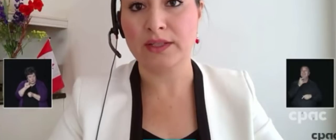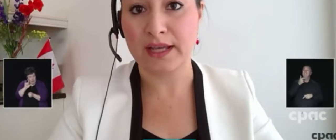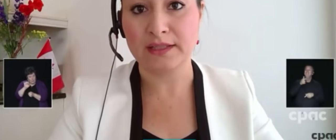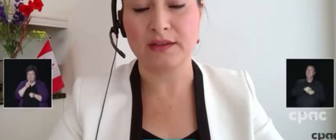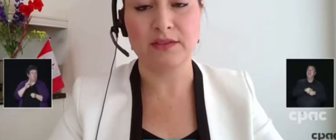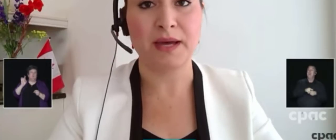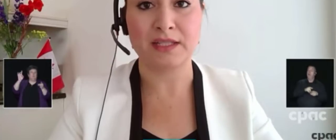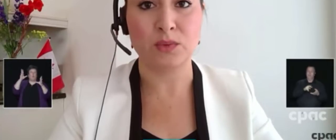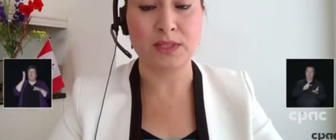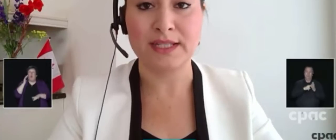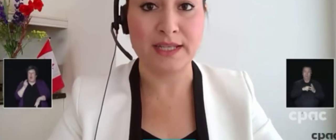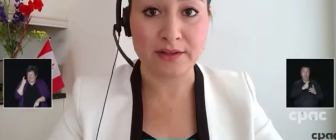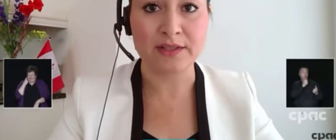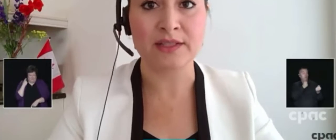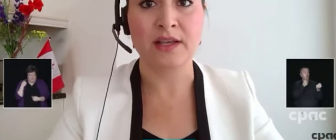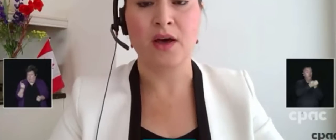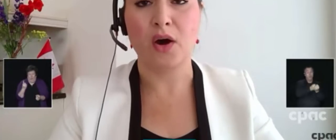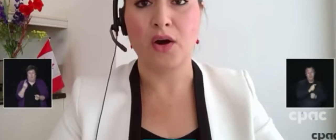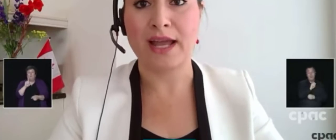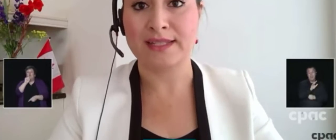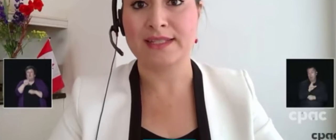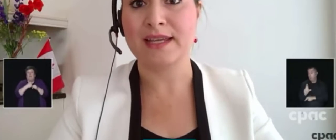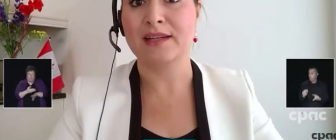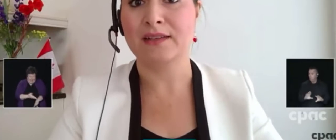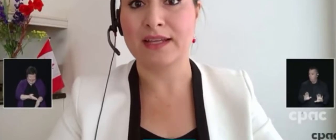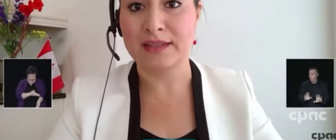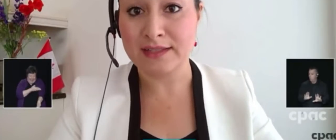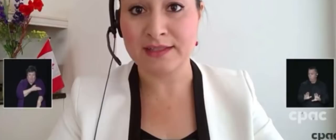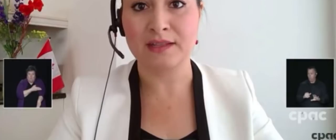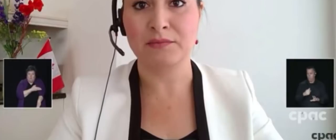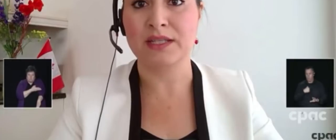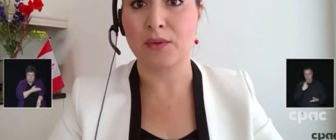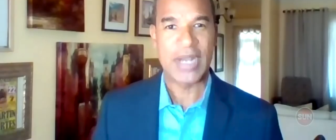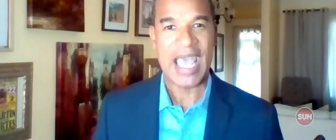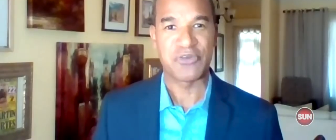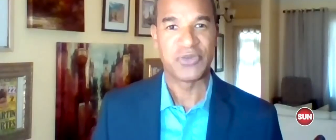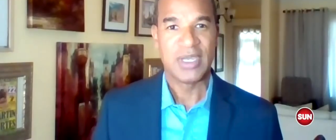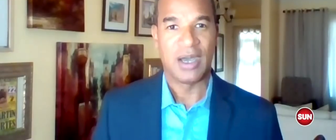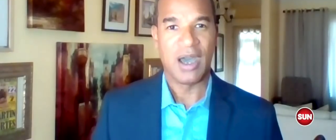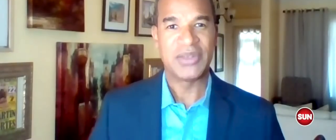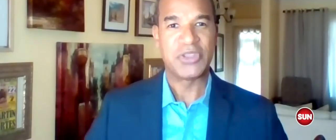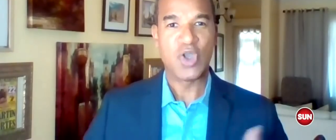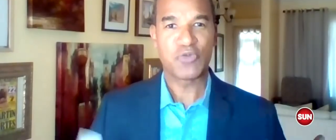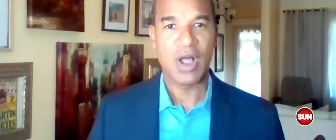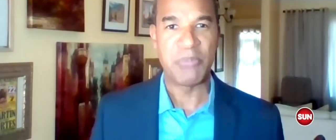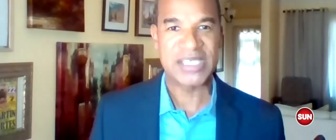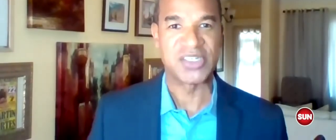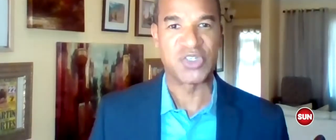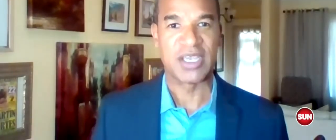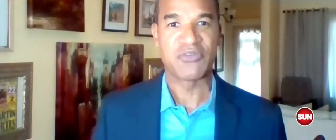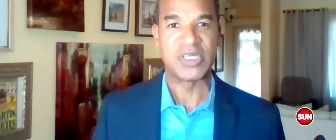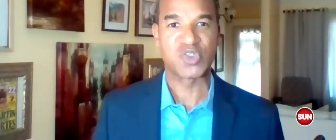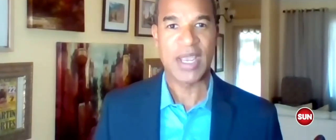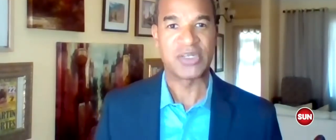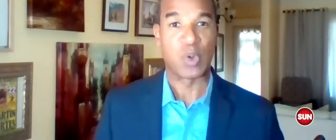it away twice shows the amount of gravity that this could have on the overall message